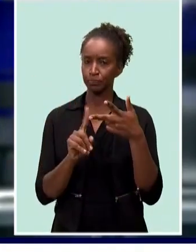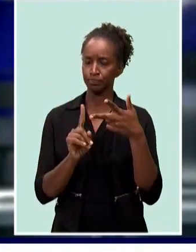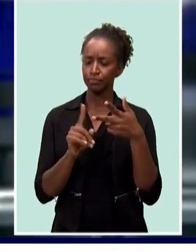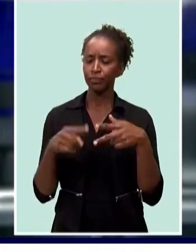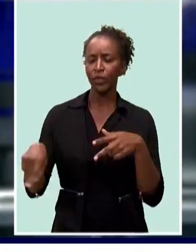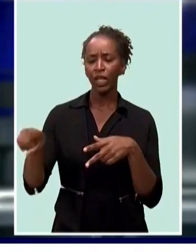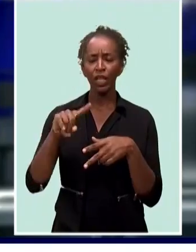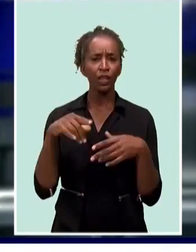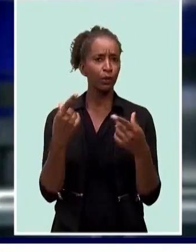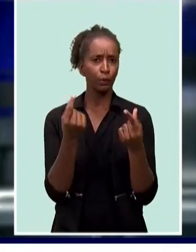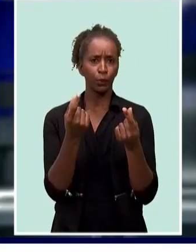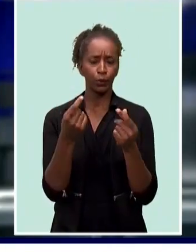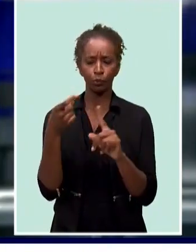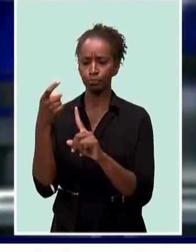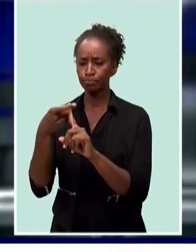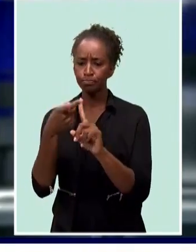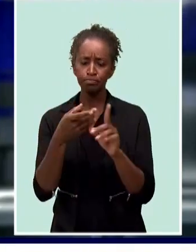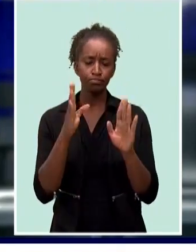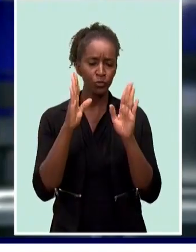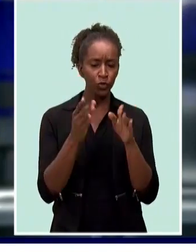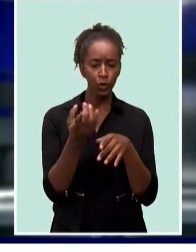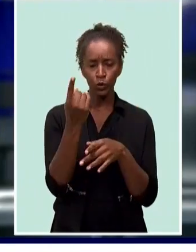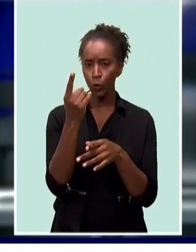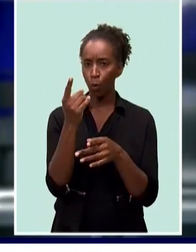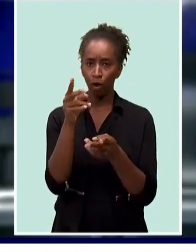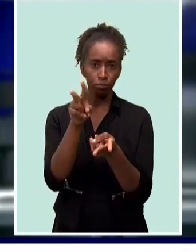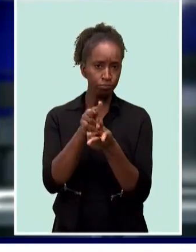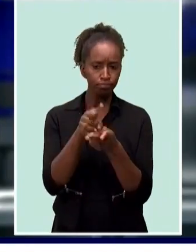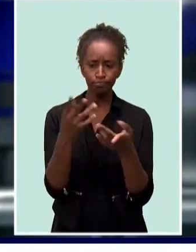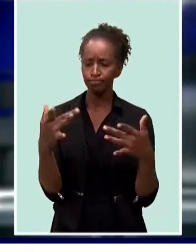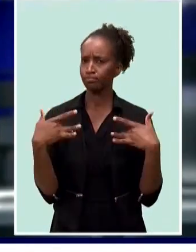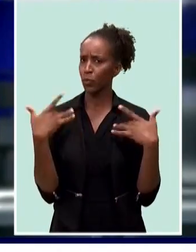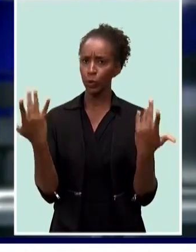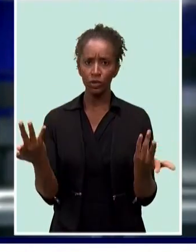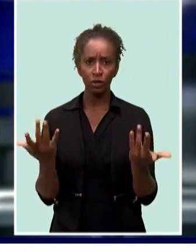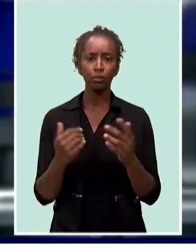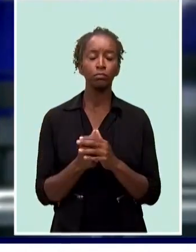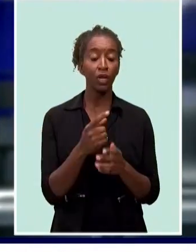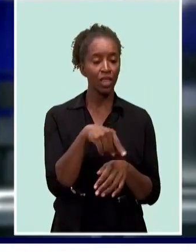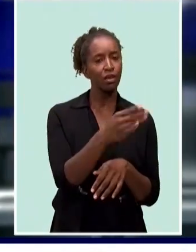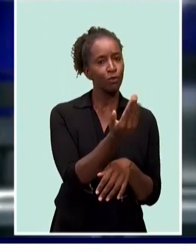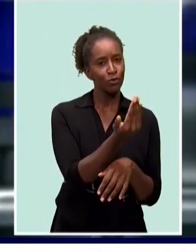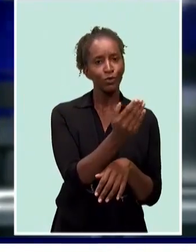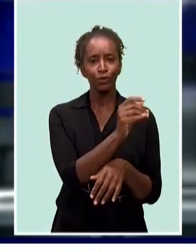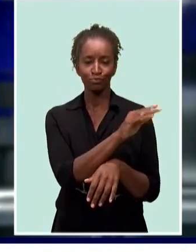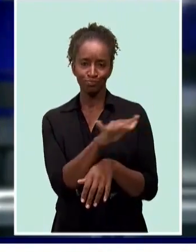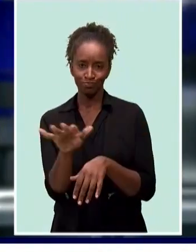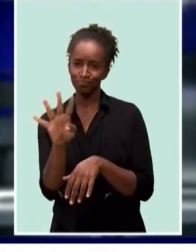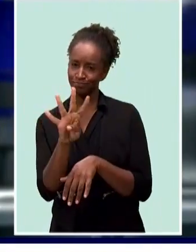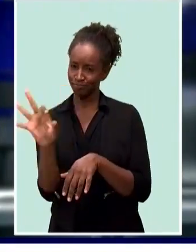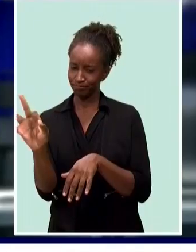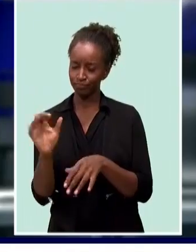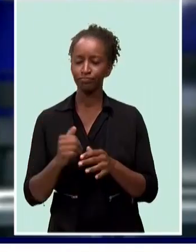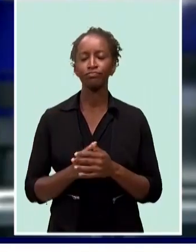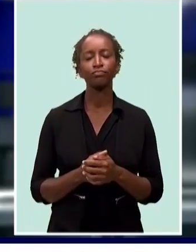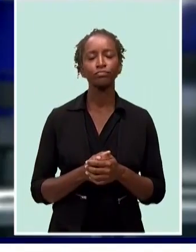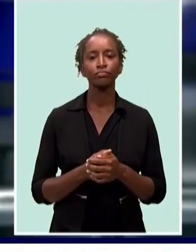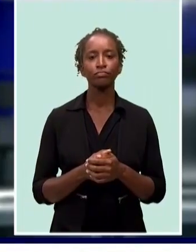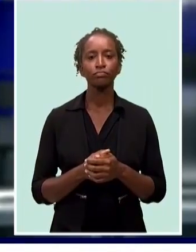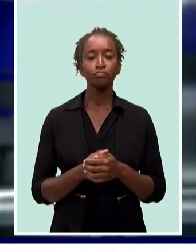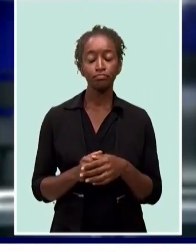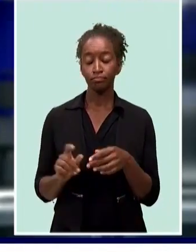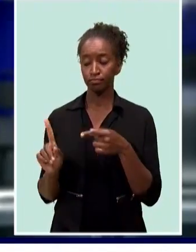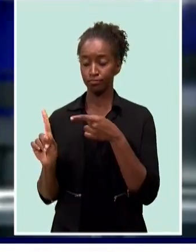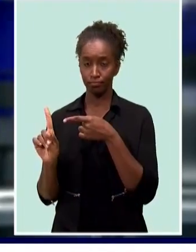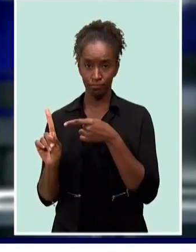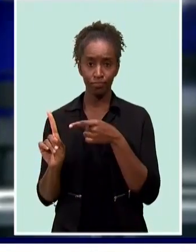and the help-seeking behaviors of people between 15 and 49. Now, Senior Medical Officer Dr. Anton Best used the data